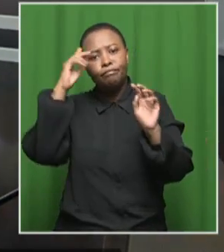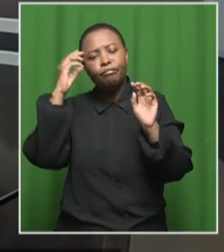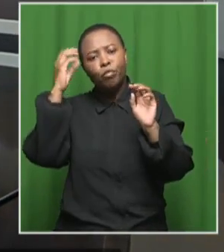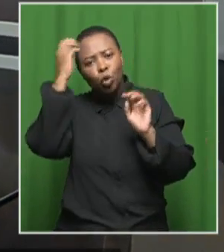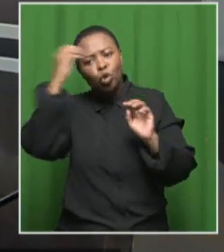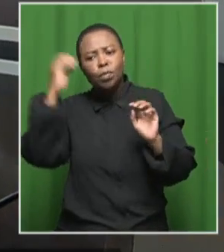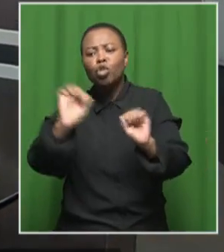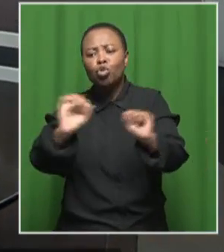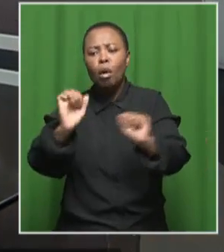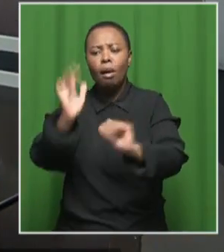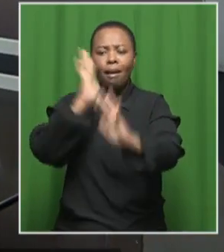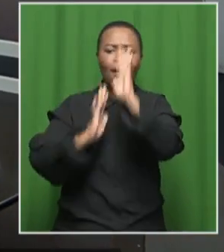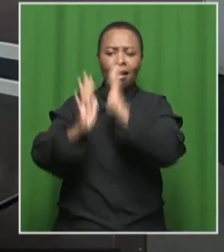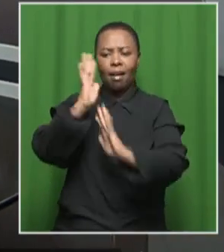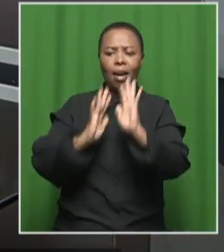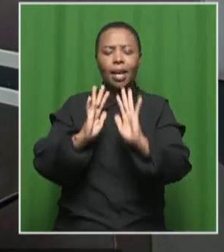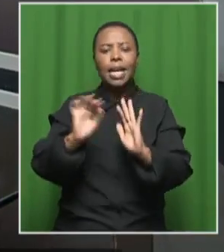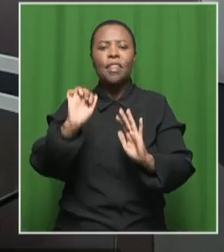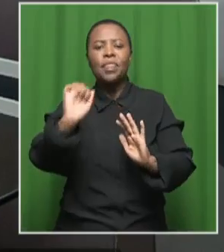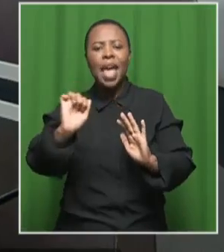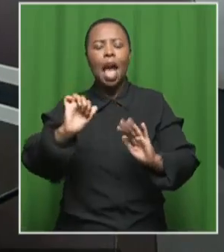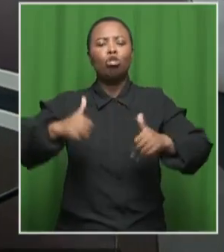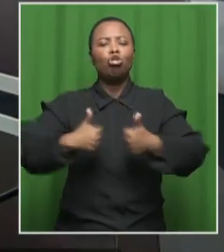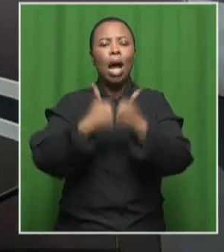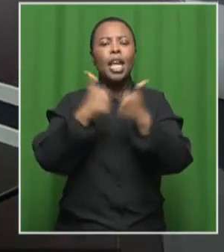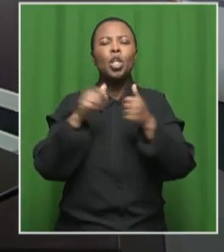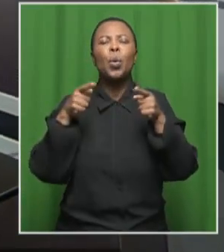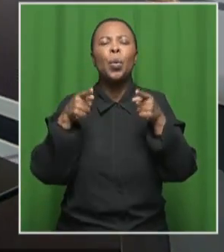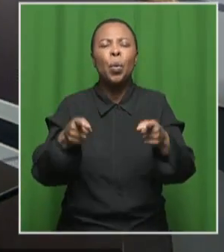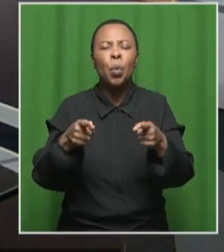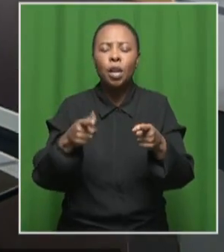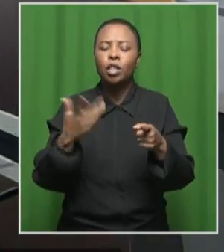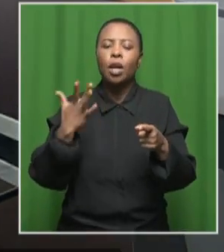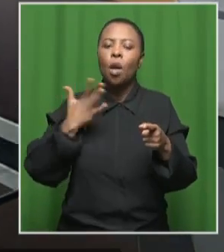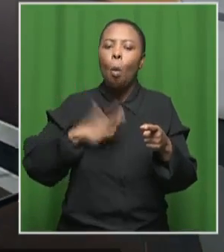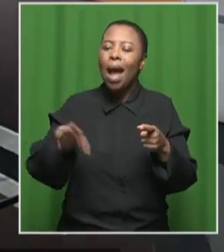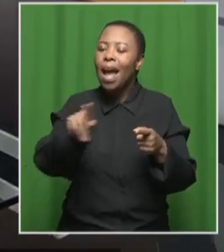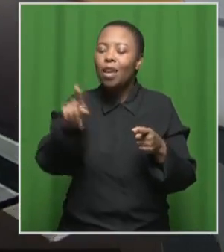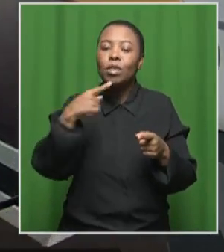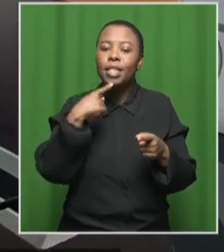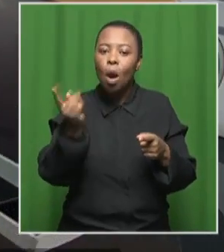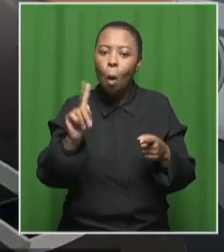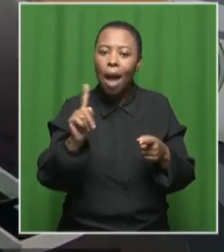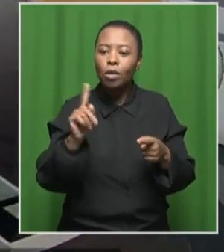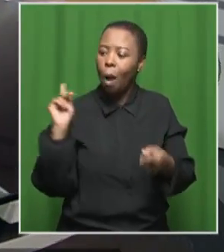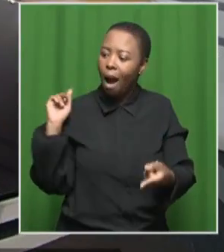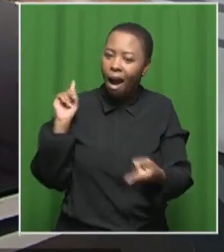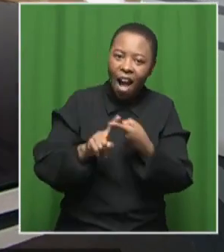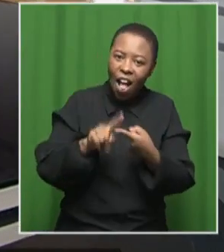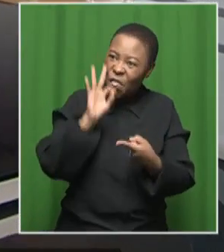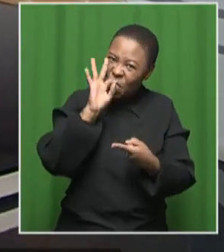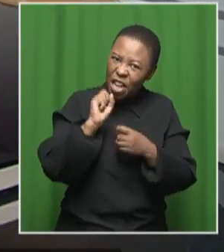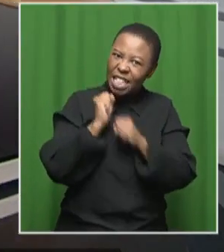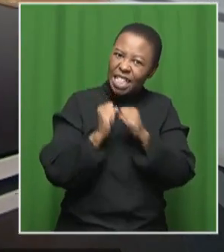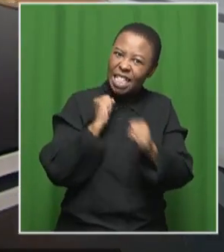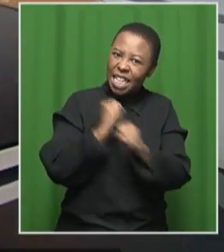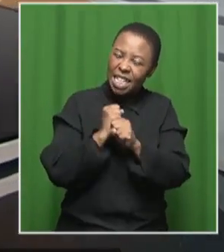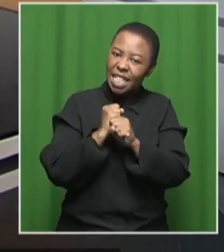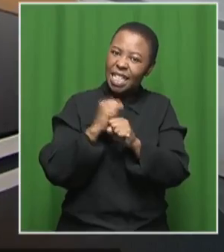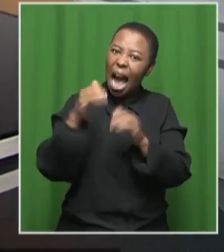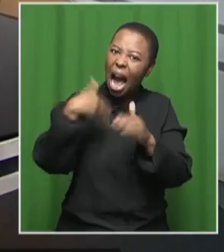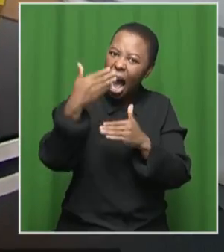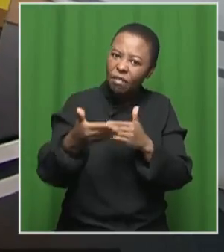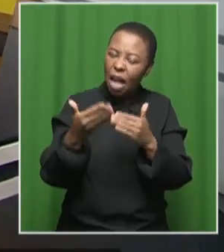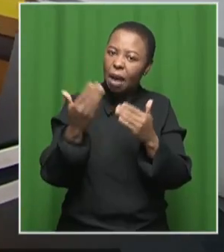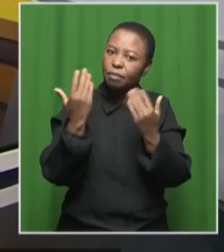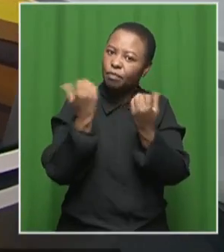say, these are the things that we're going through, but this is what we have to say about where we are 30 years post democracy. And